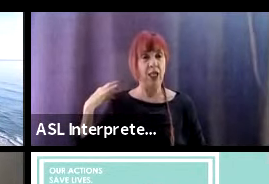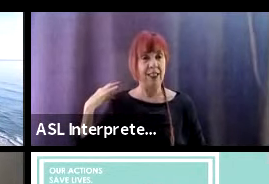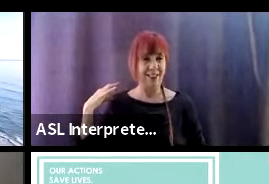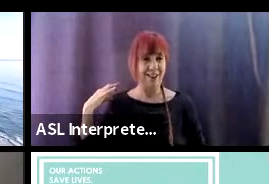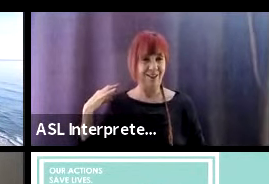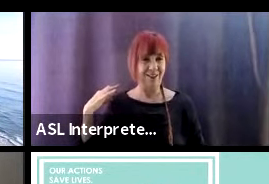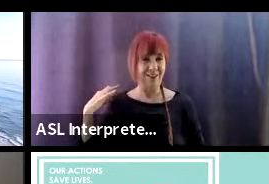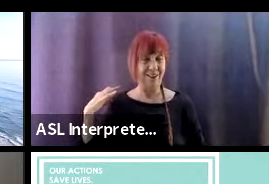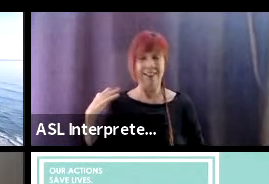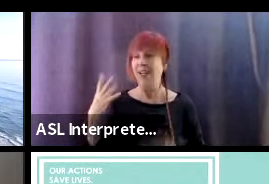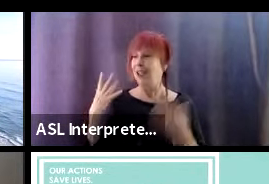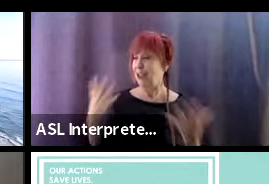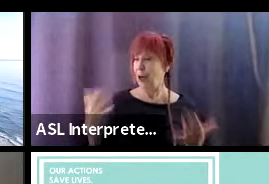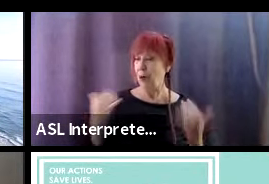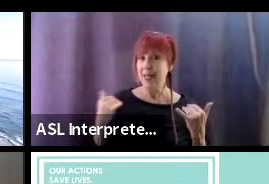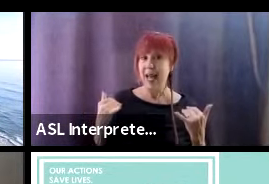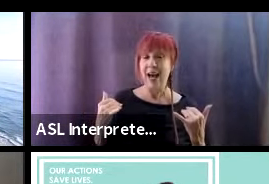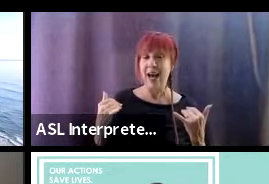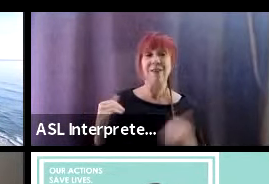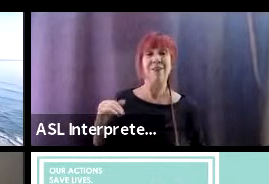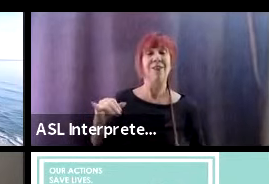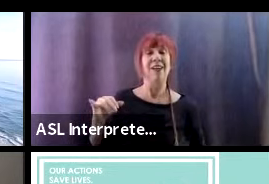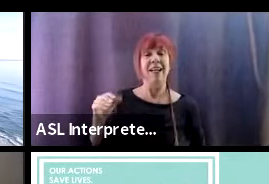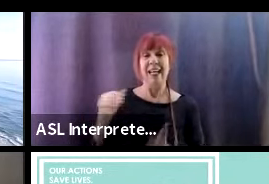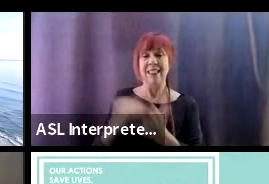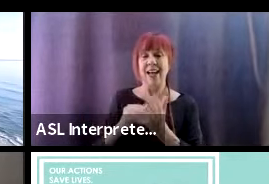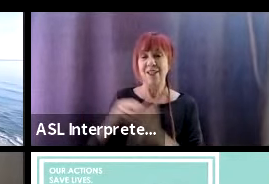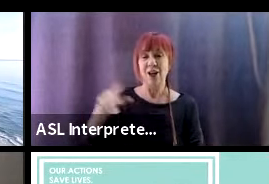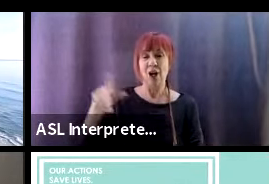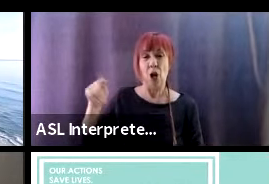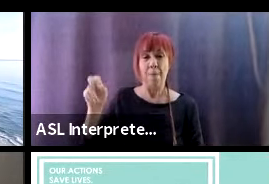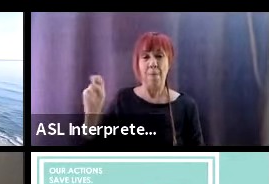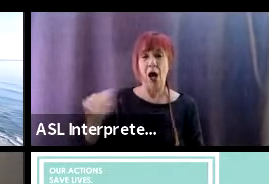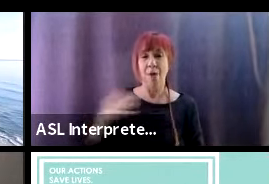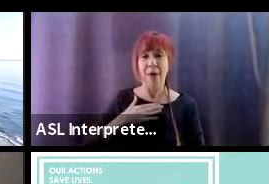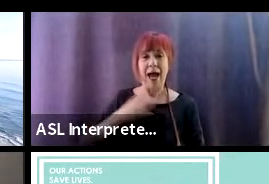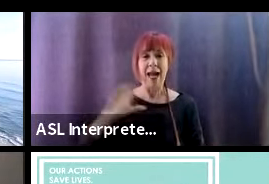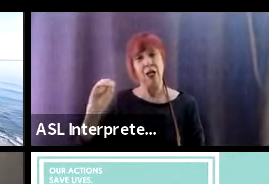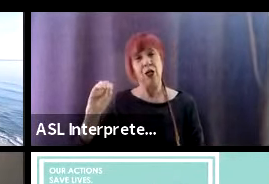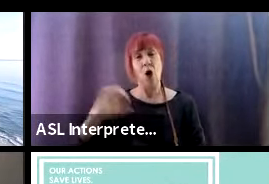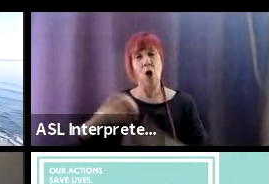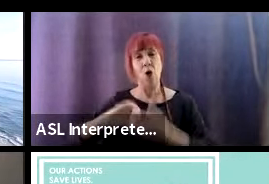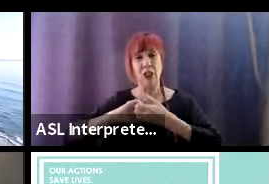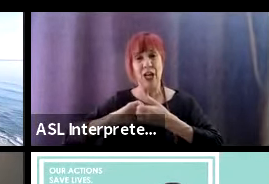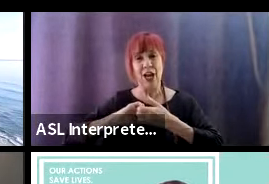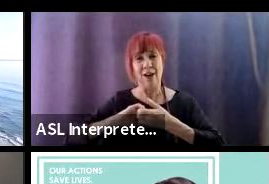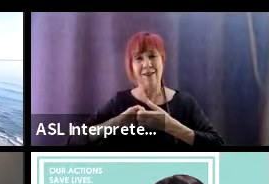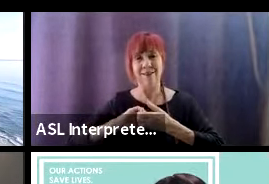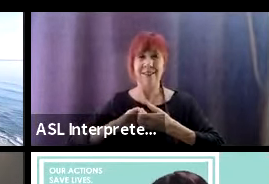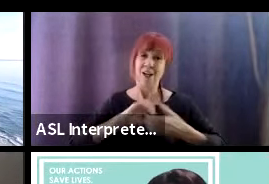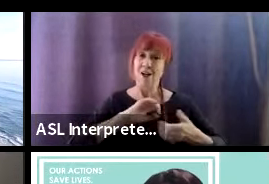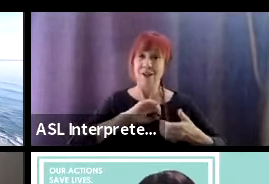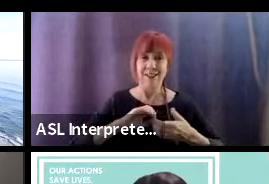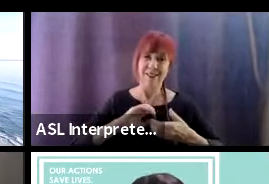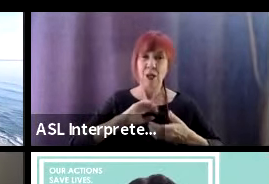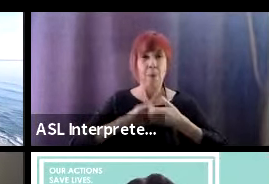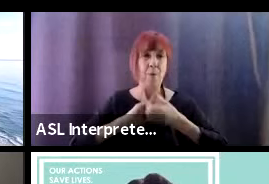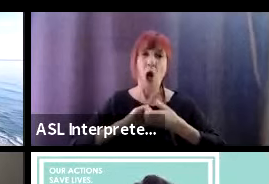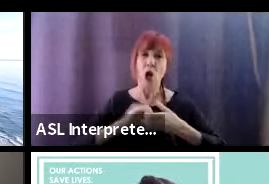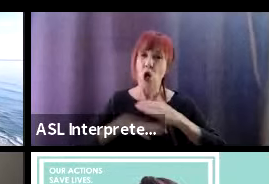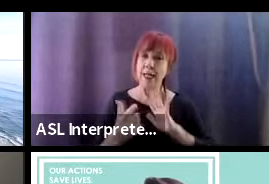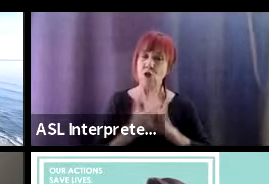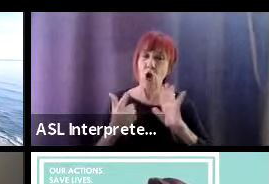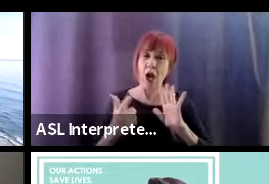to Dr. Pan, my co-chair and partner in crime